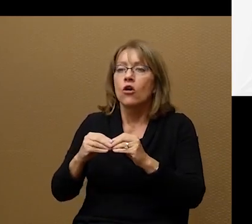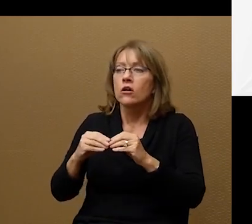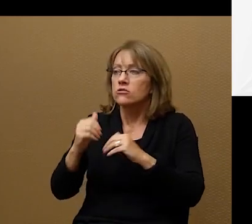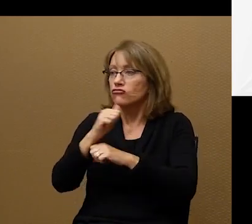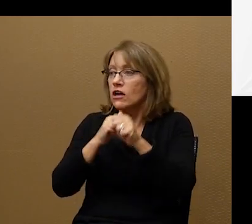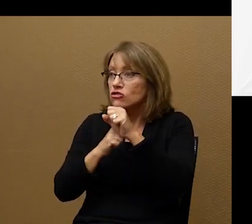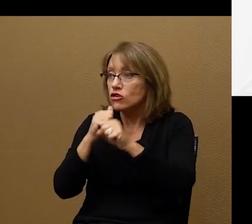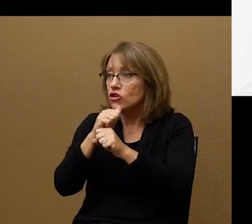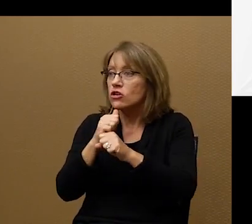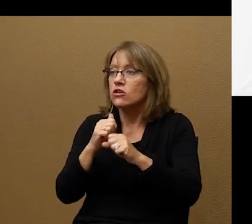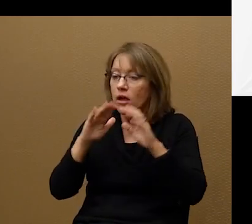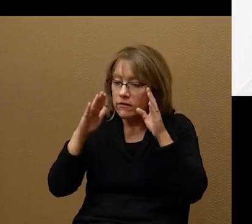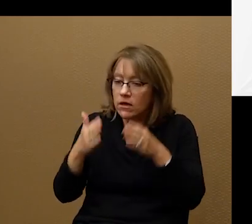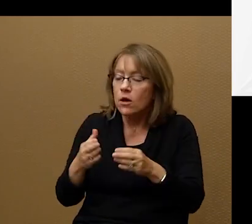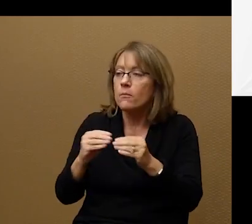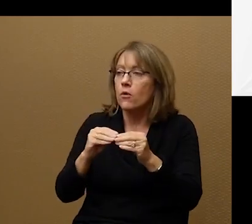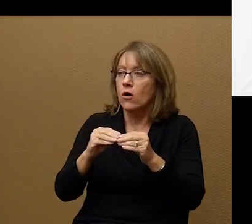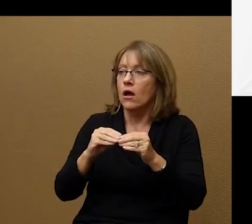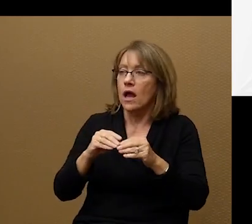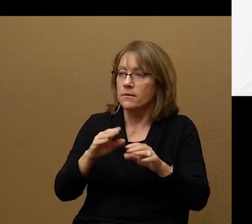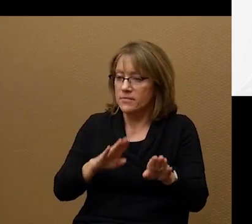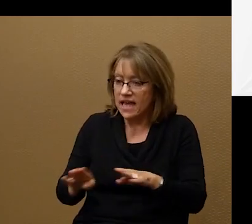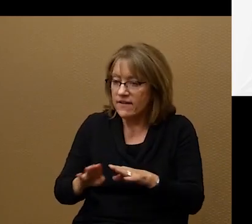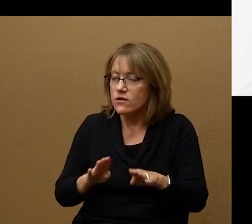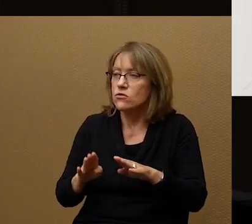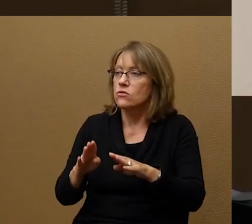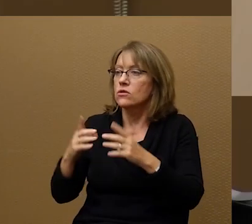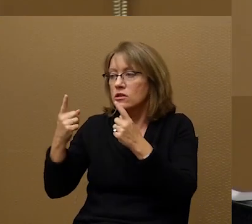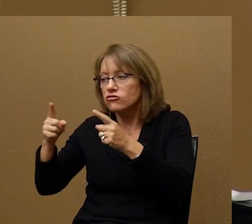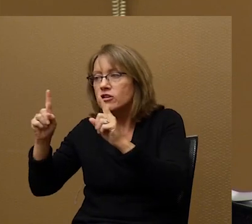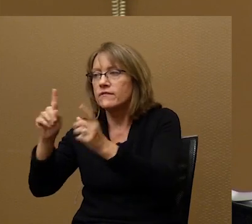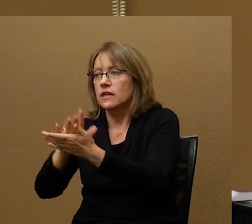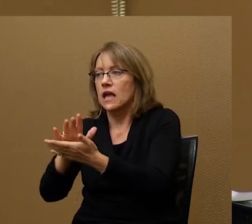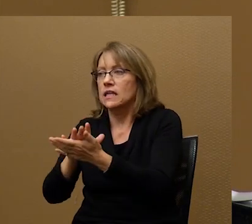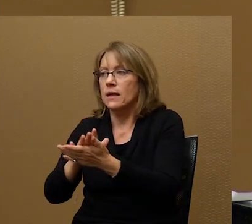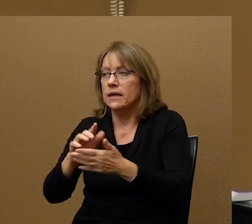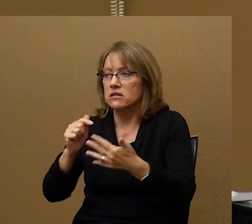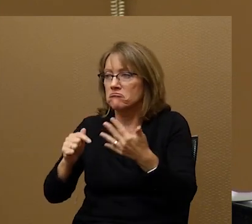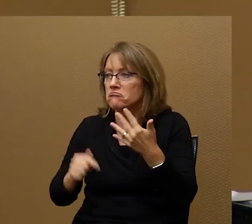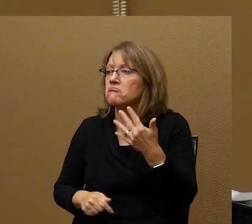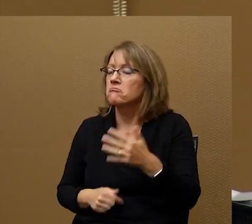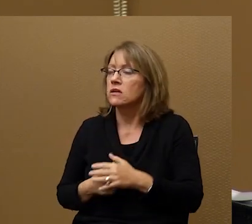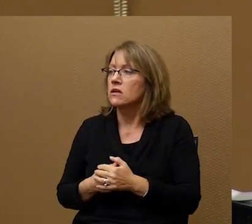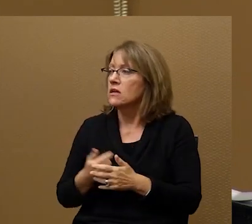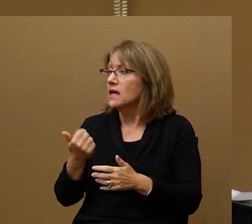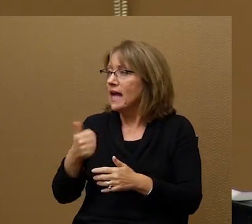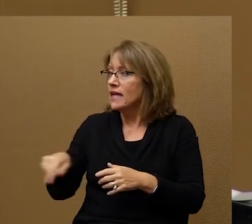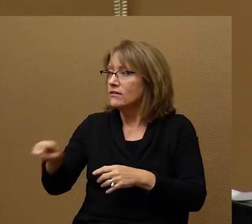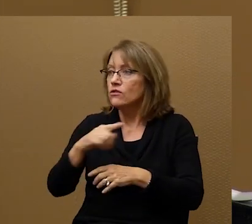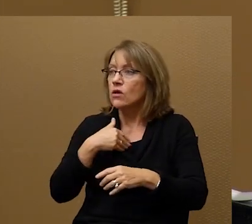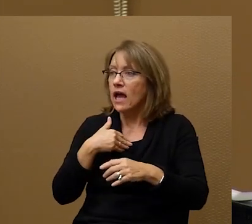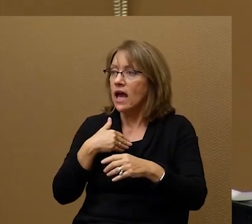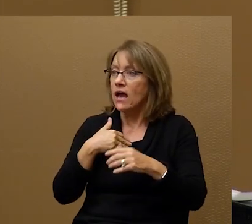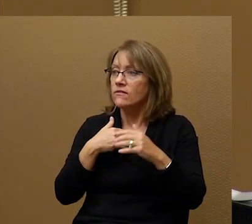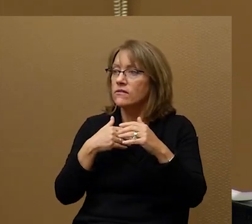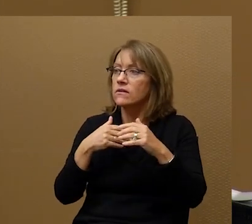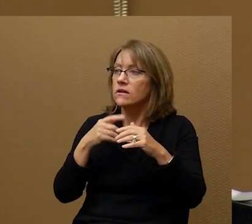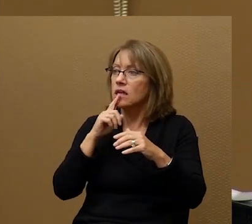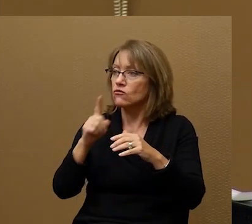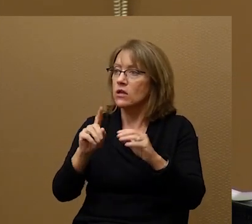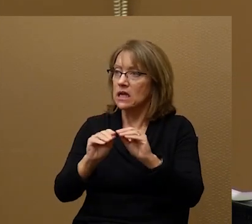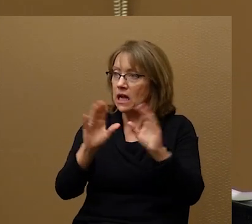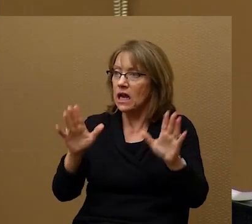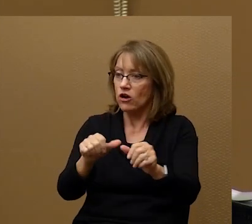achievements. Do any of you guys have like defined areas in your classroom?